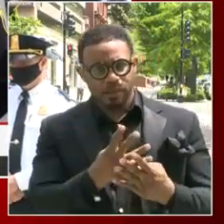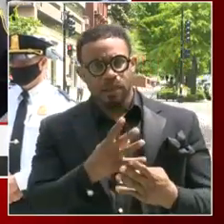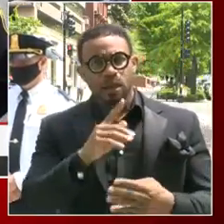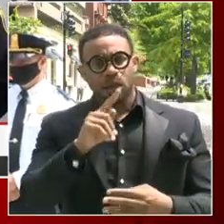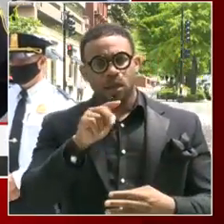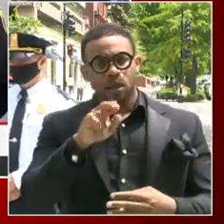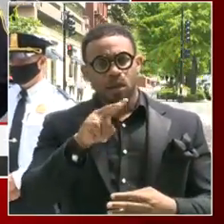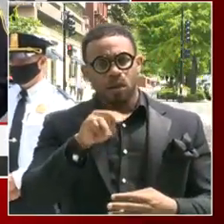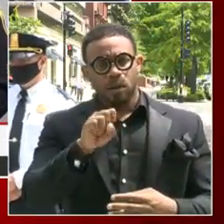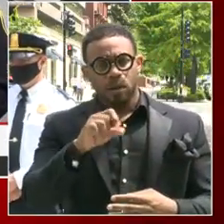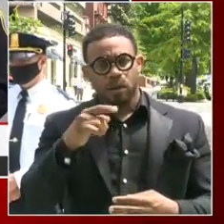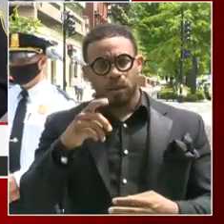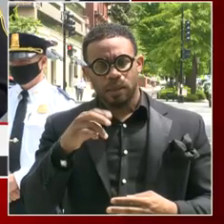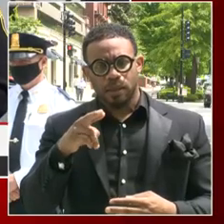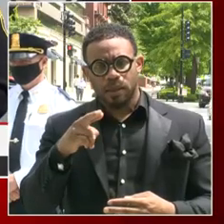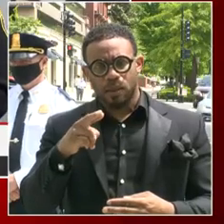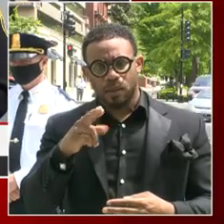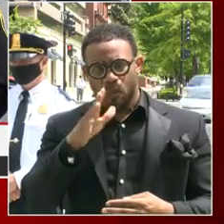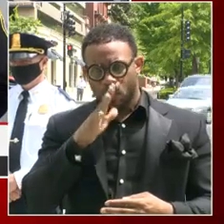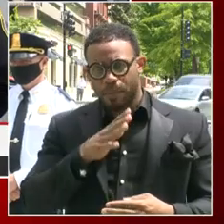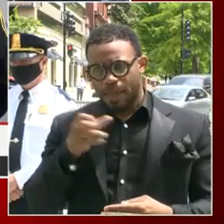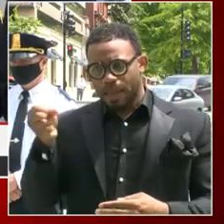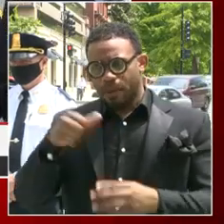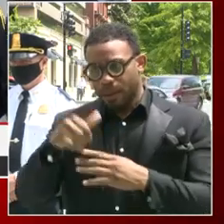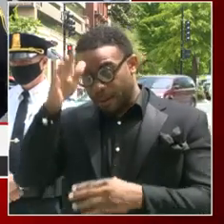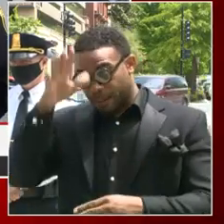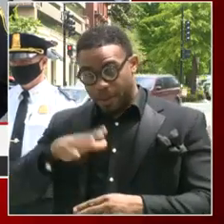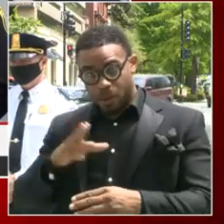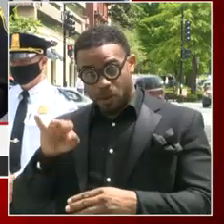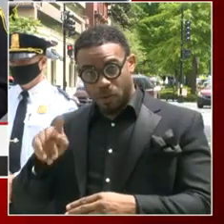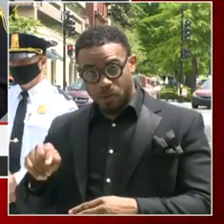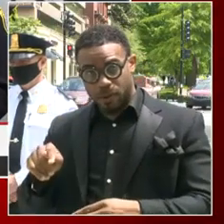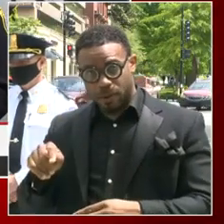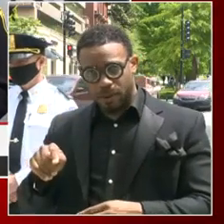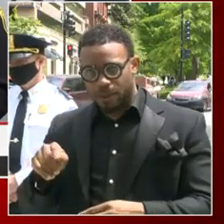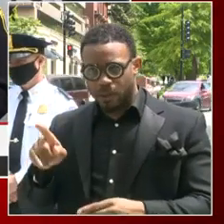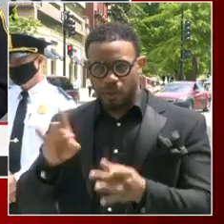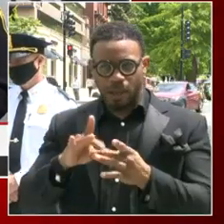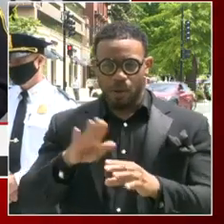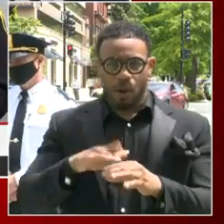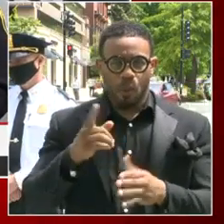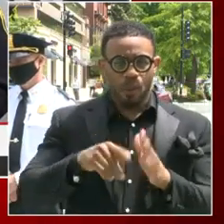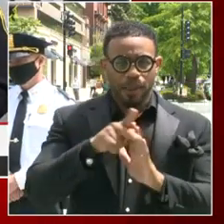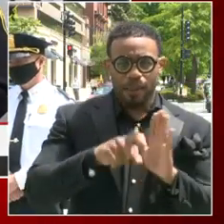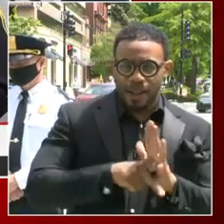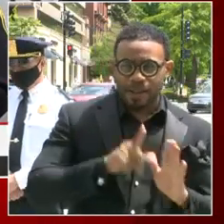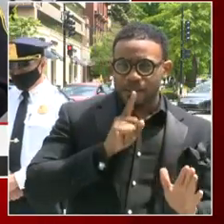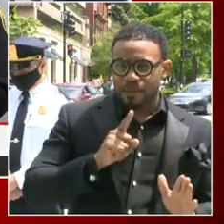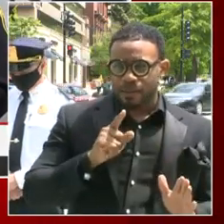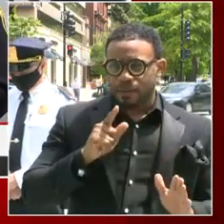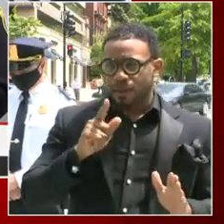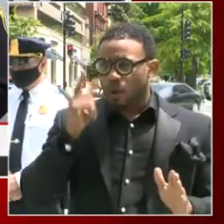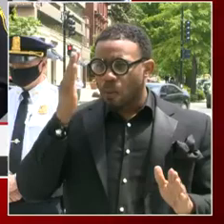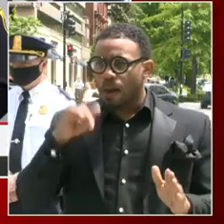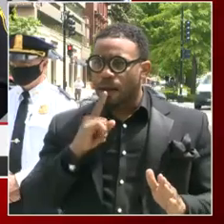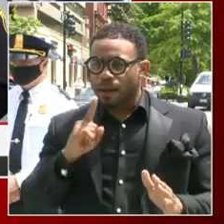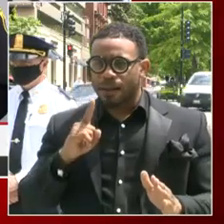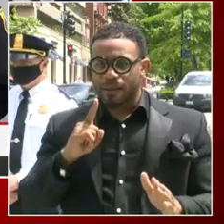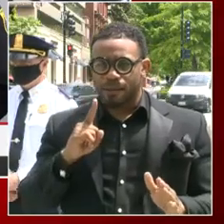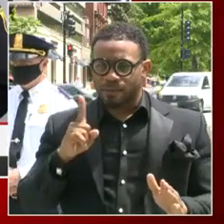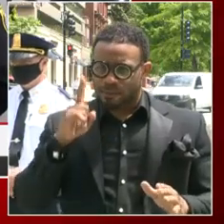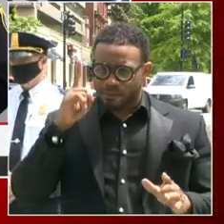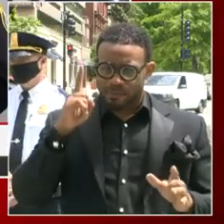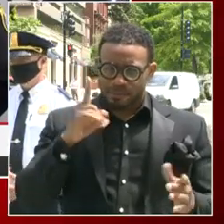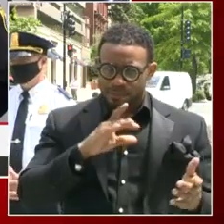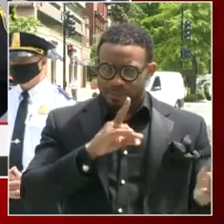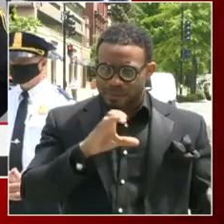transgender woman who's being held in the male detention unit. Can you comment on what the policy is and why the commission that